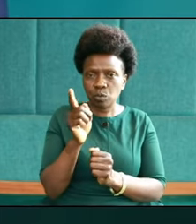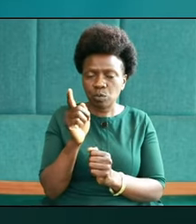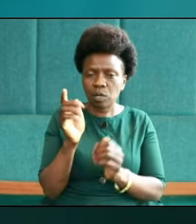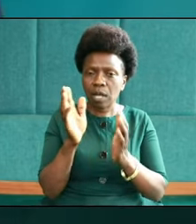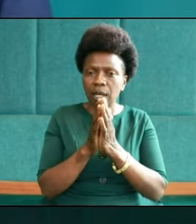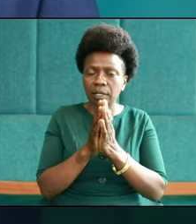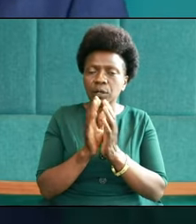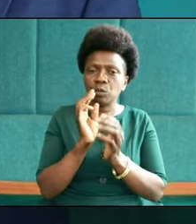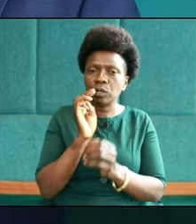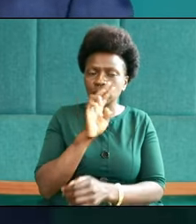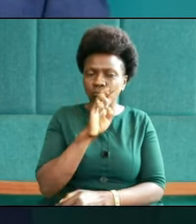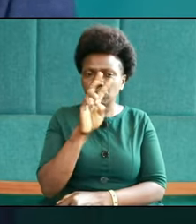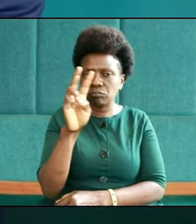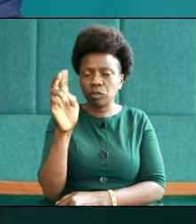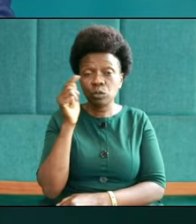and will watch over you